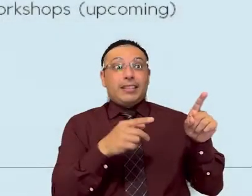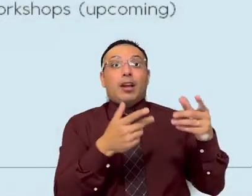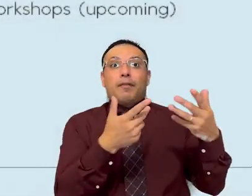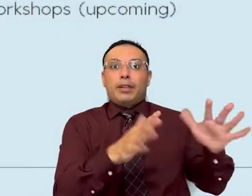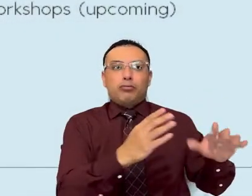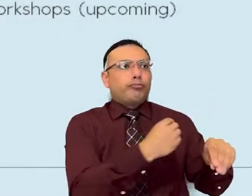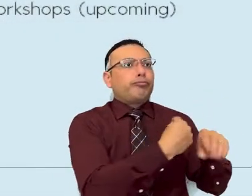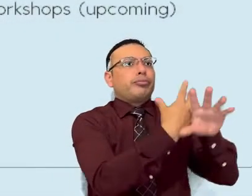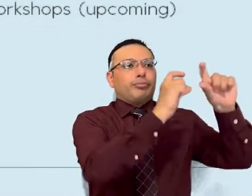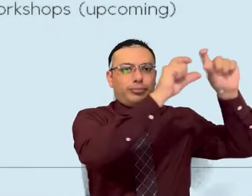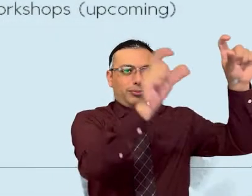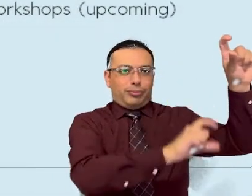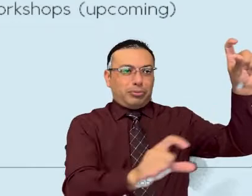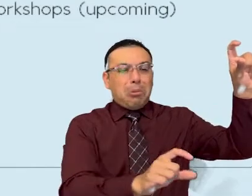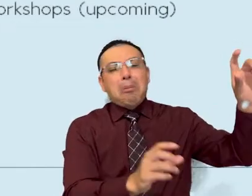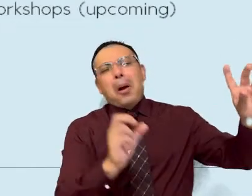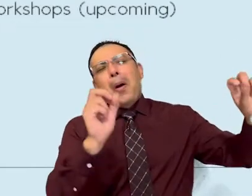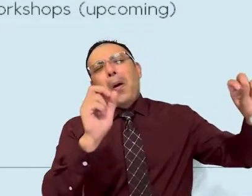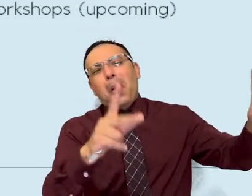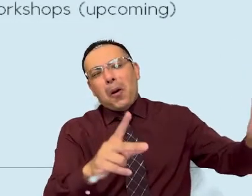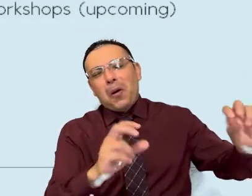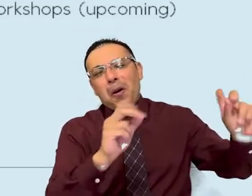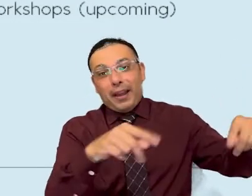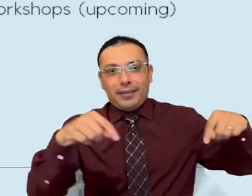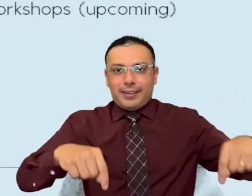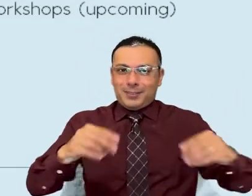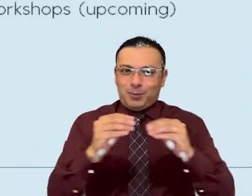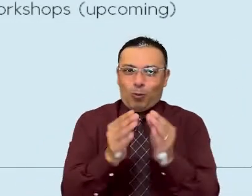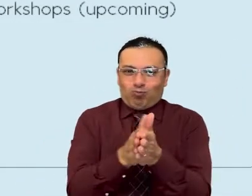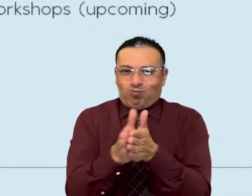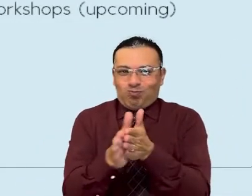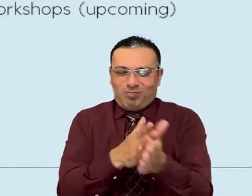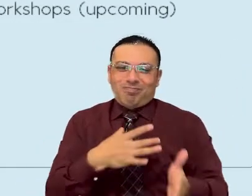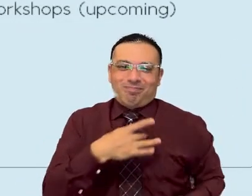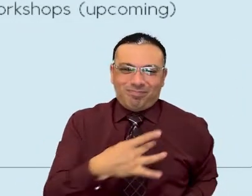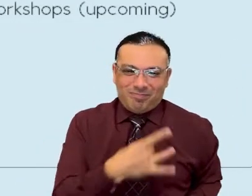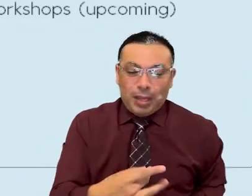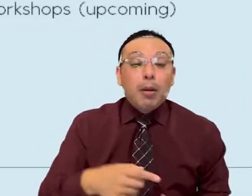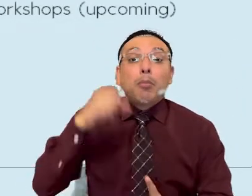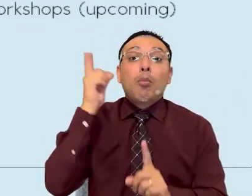So we want to bring all those things to the public. So there's lots of ways to be involved,